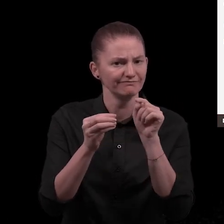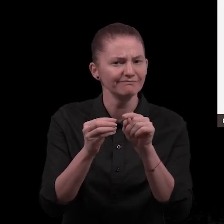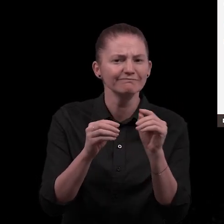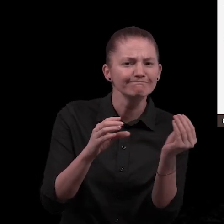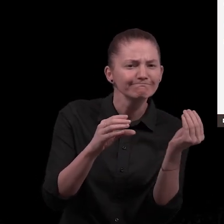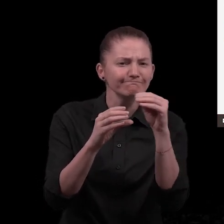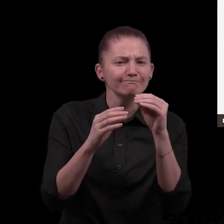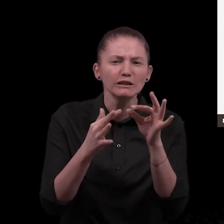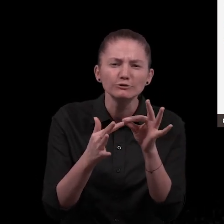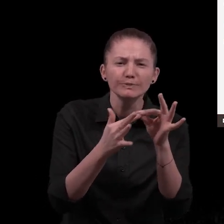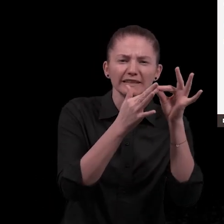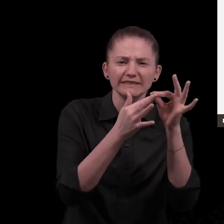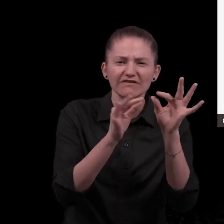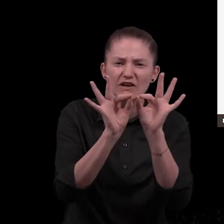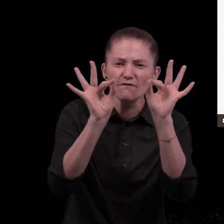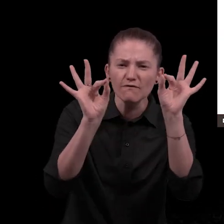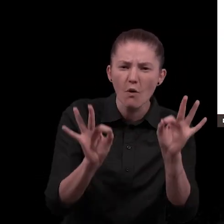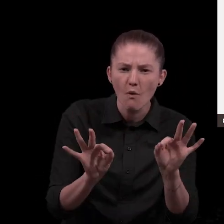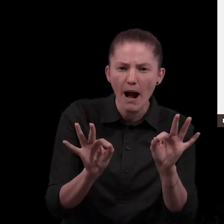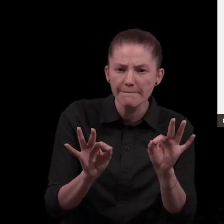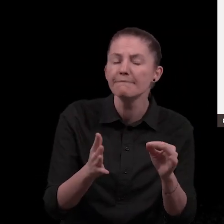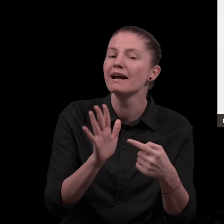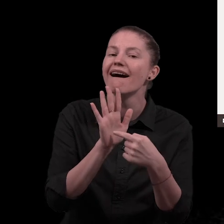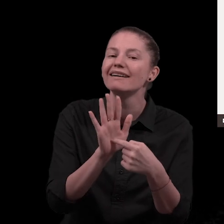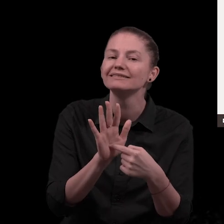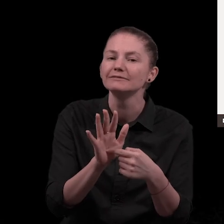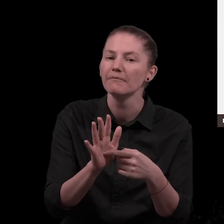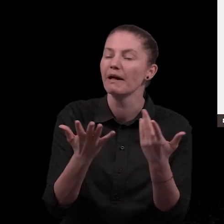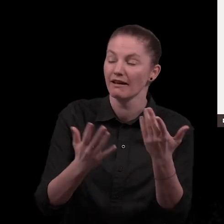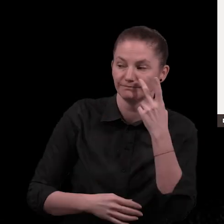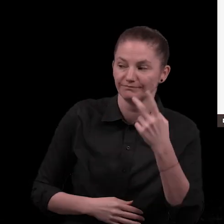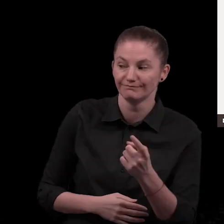We're analysing a form we've not seen before.